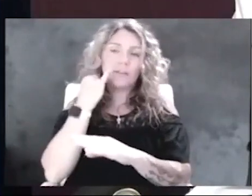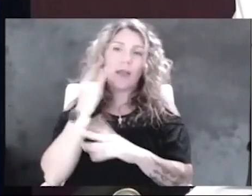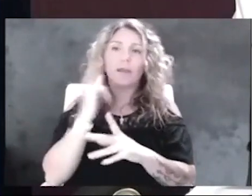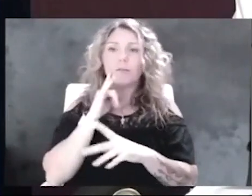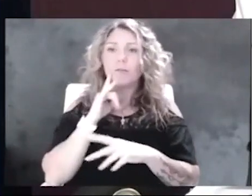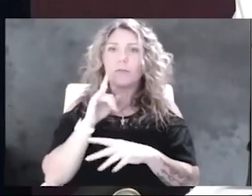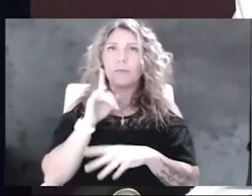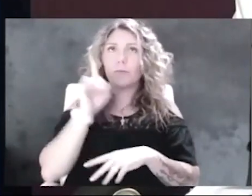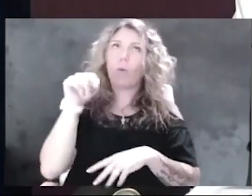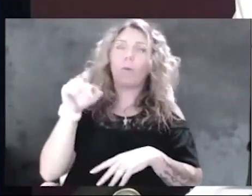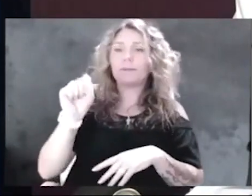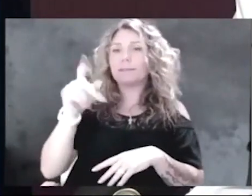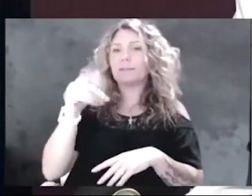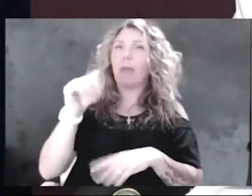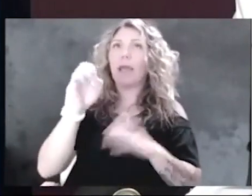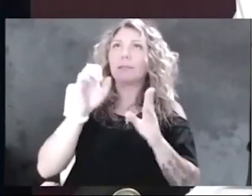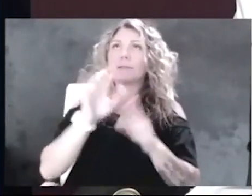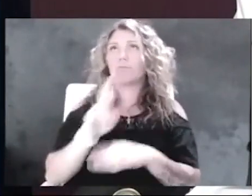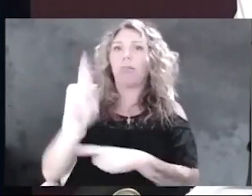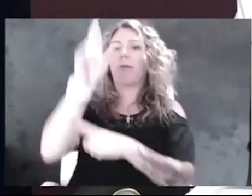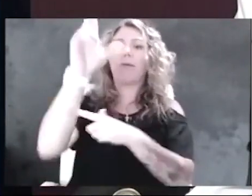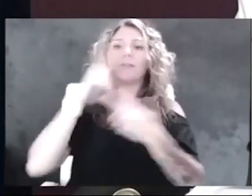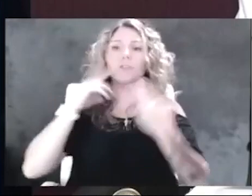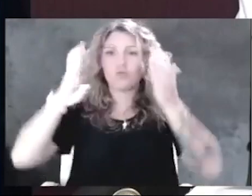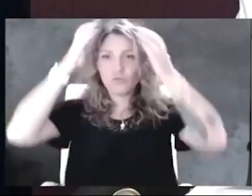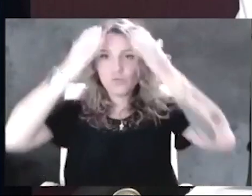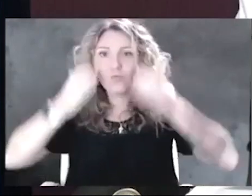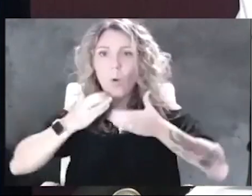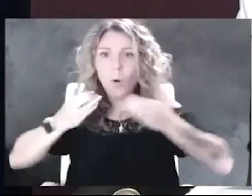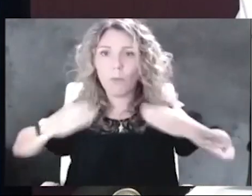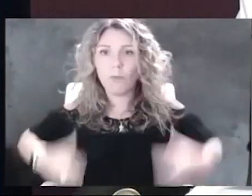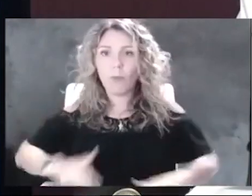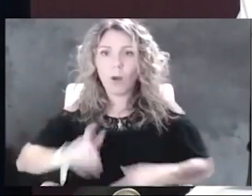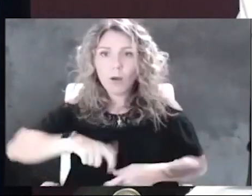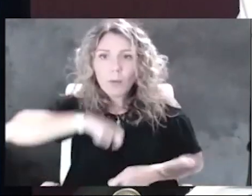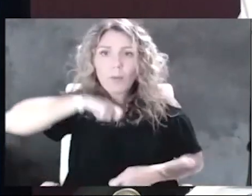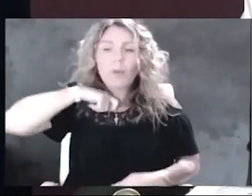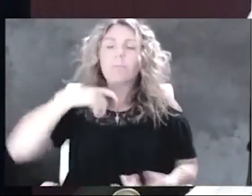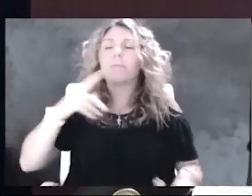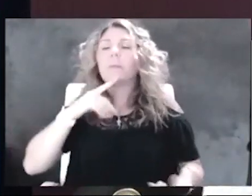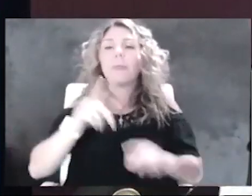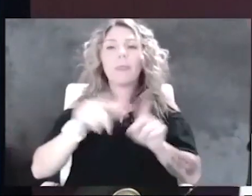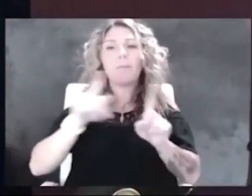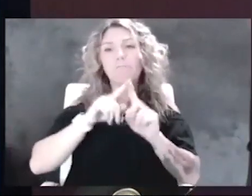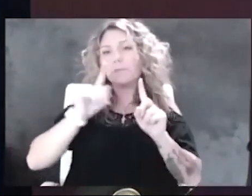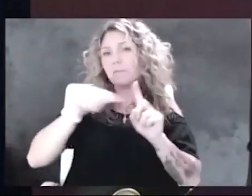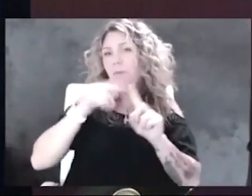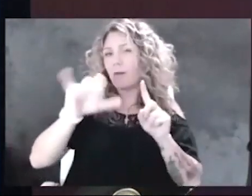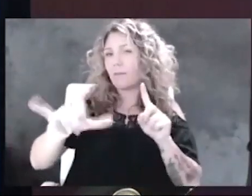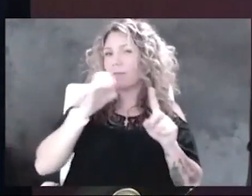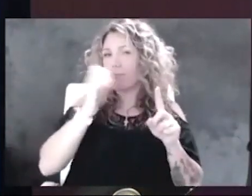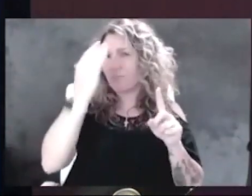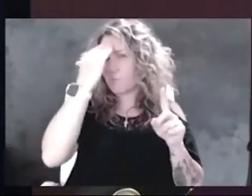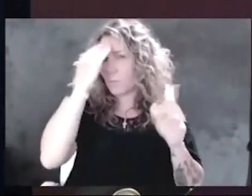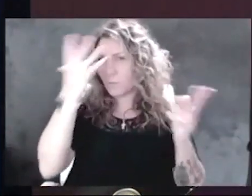that really what they're doing is taking a cautionary step, and it's a little bit more about the unknown. I was reading one review